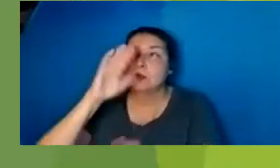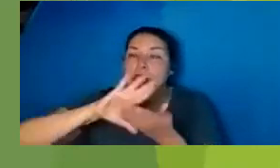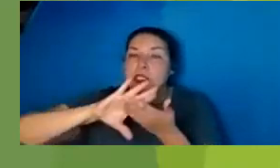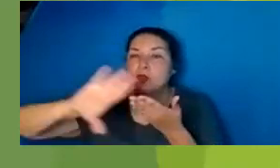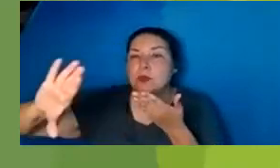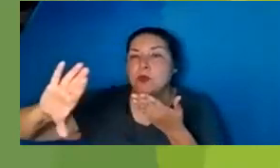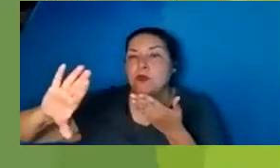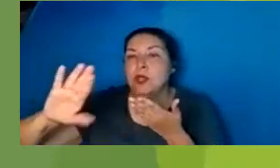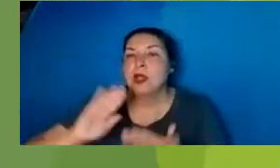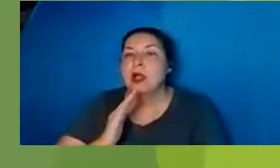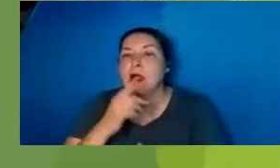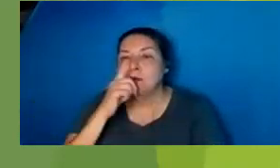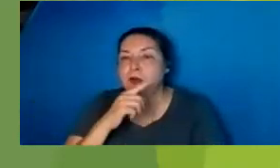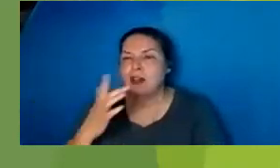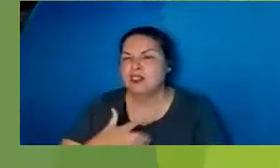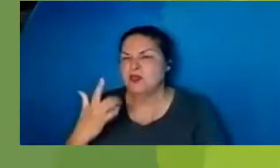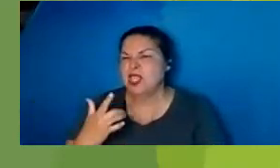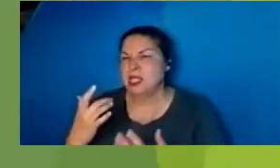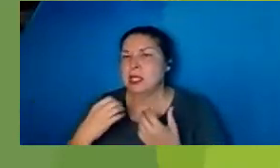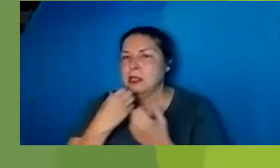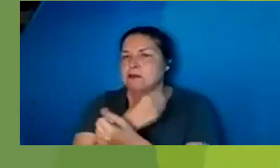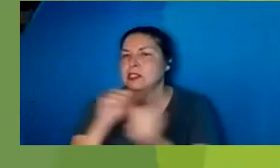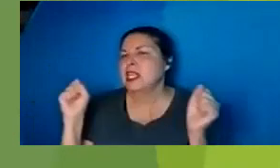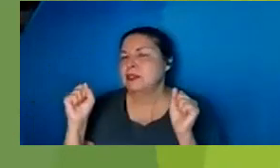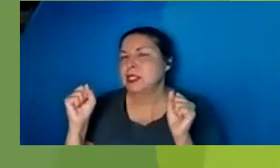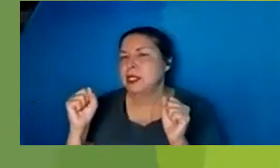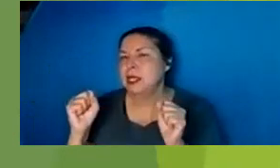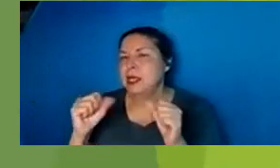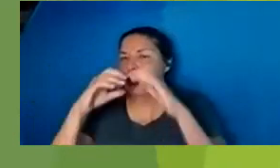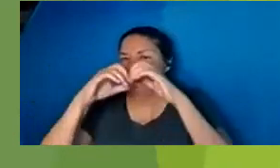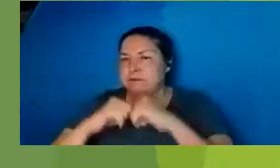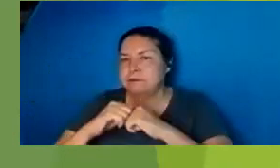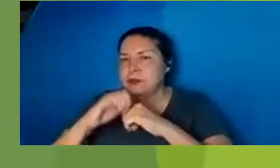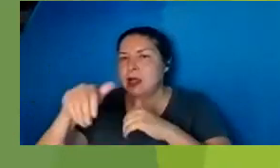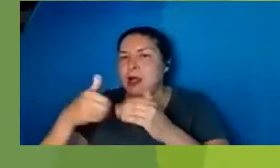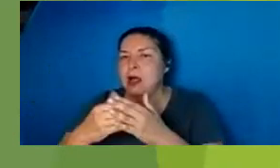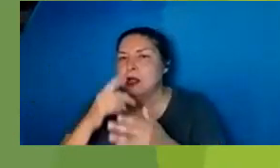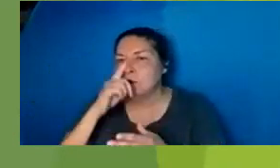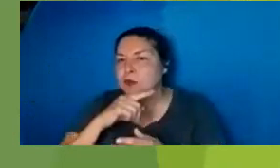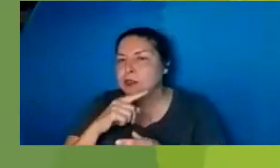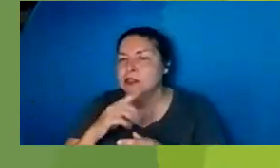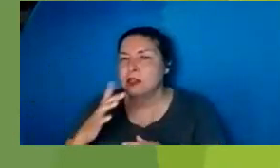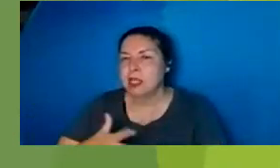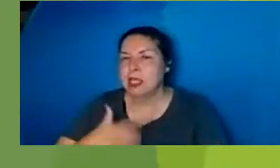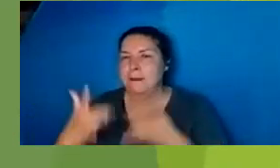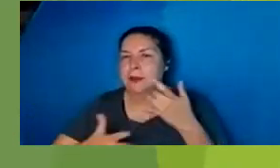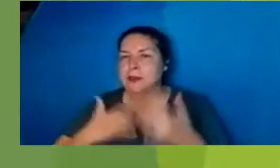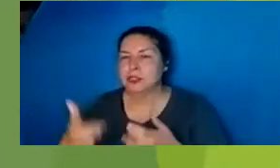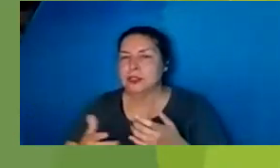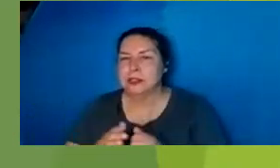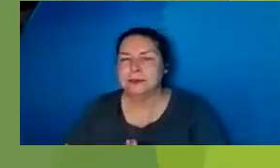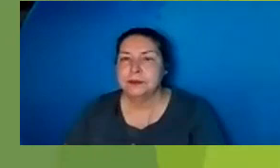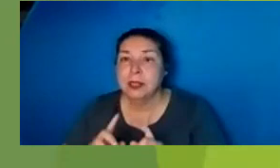sense of security and demolished all the false pretenses. But now, he has not left us